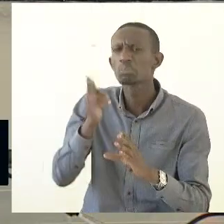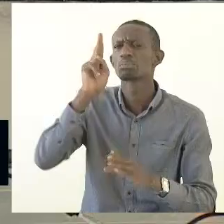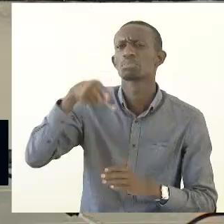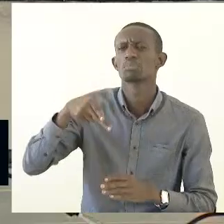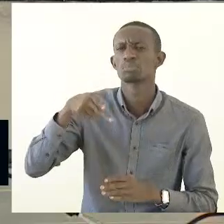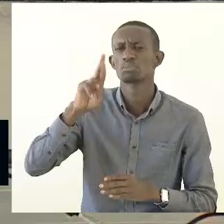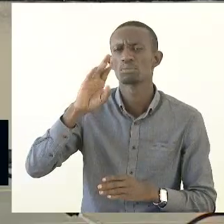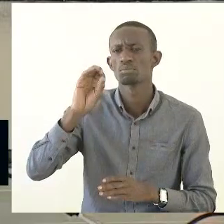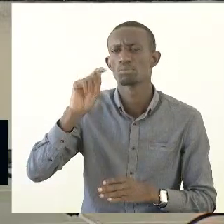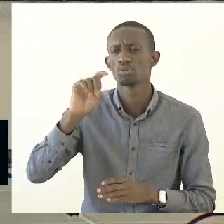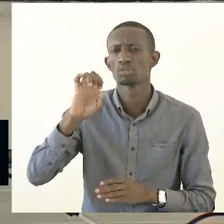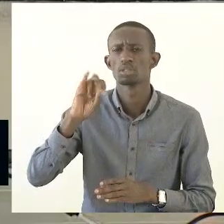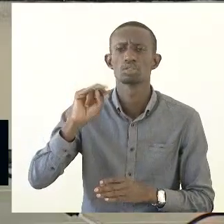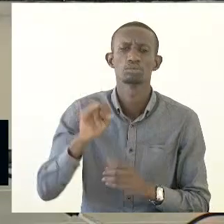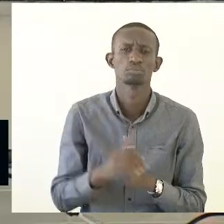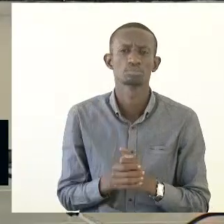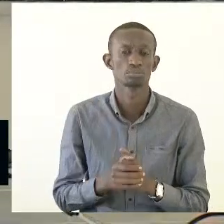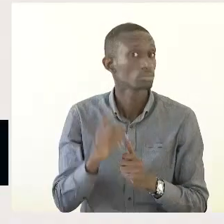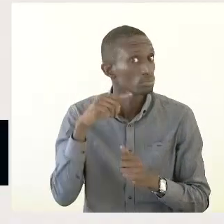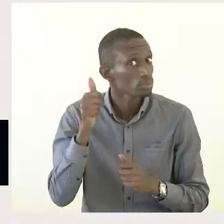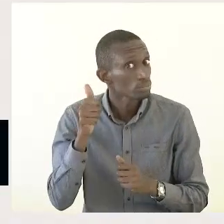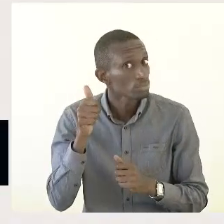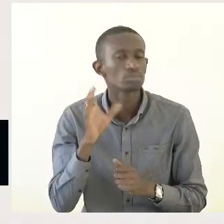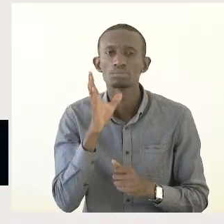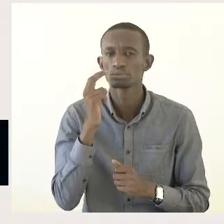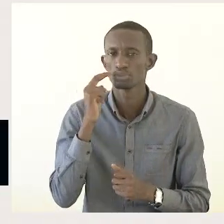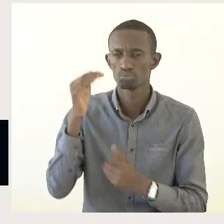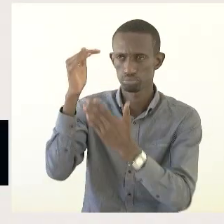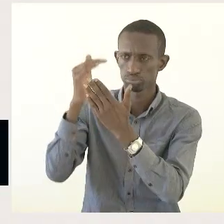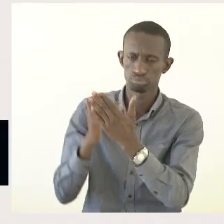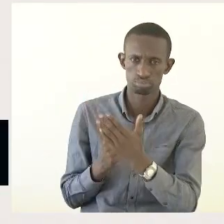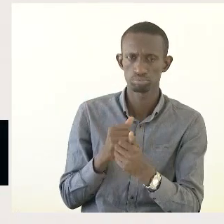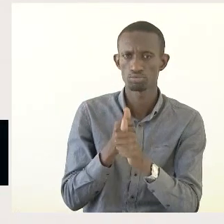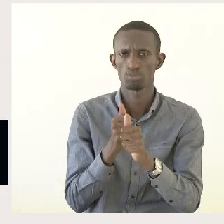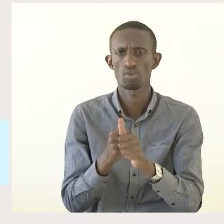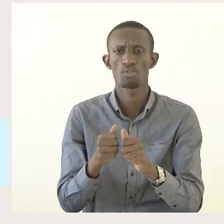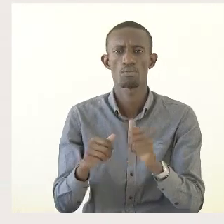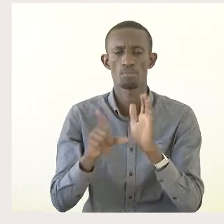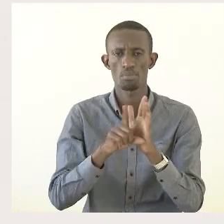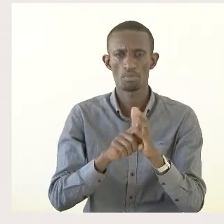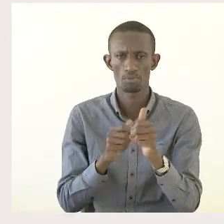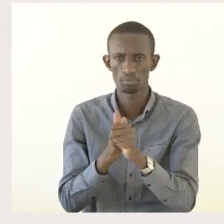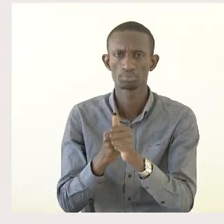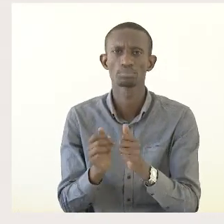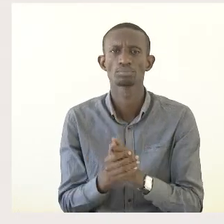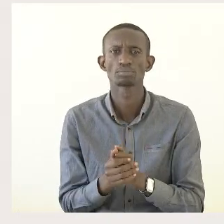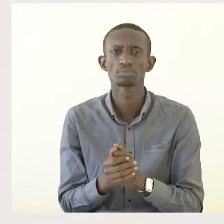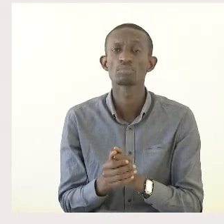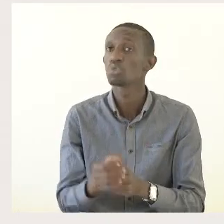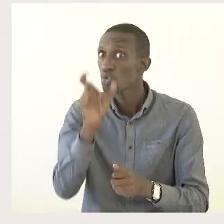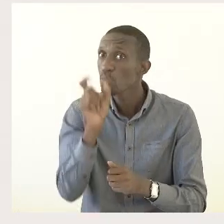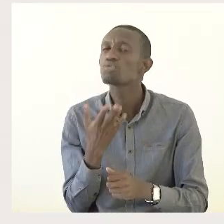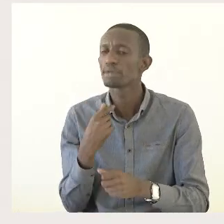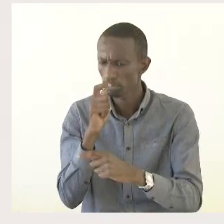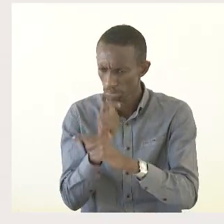proteins, all right? Let's go through the way and the procedures. To test for the presence of proteins